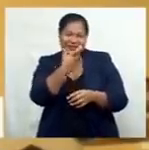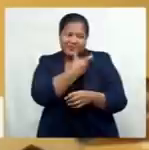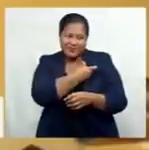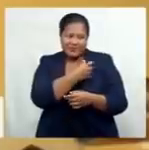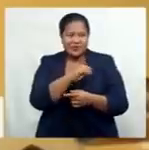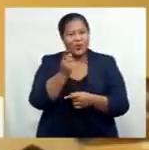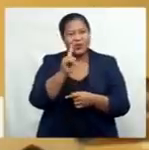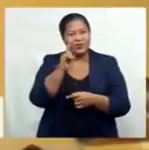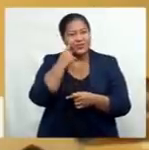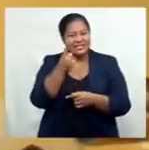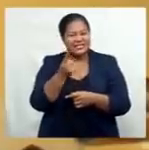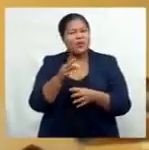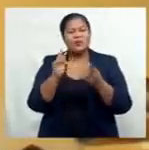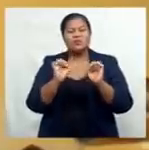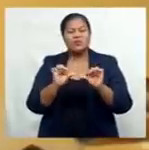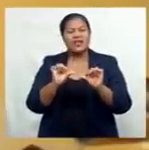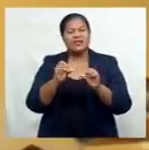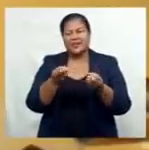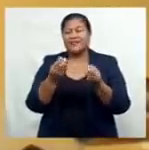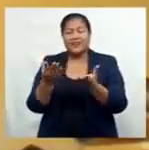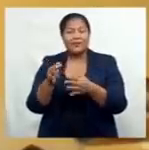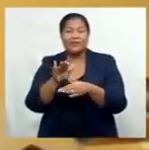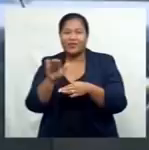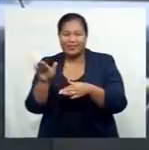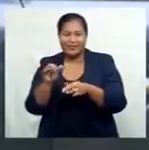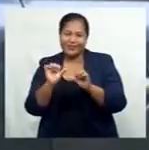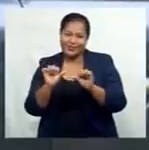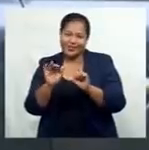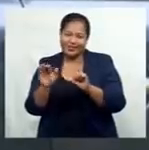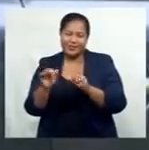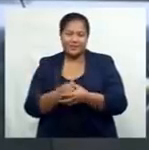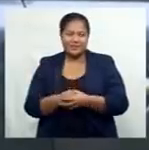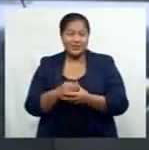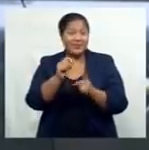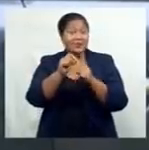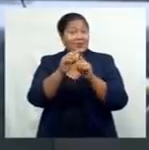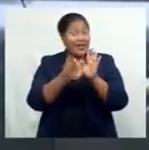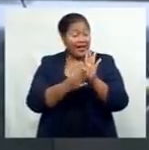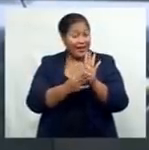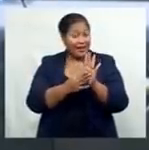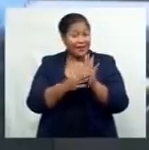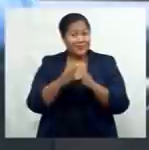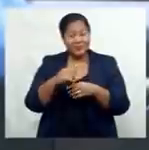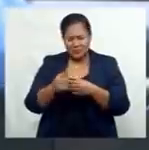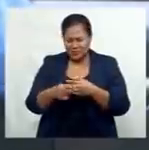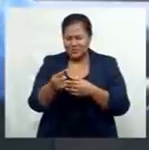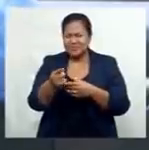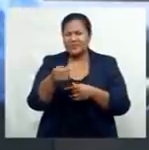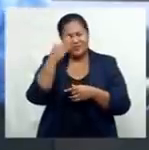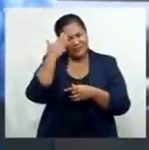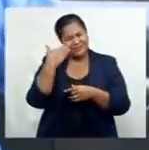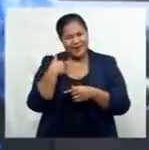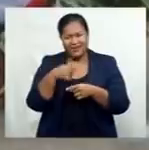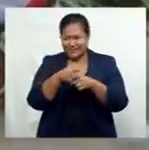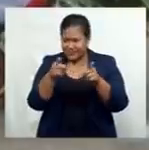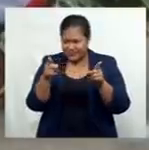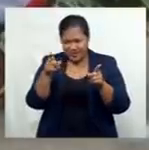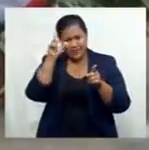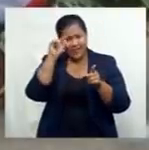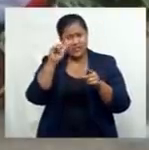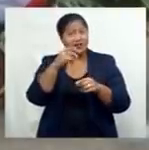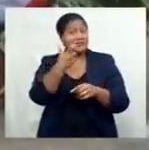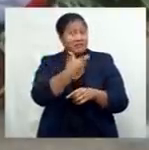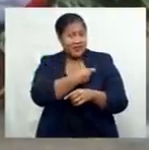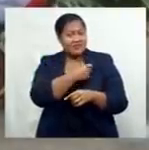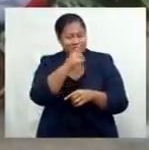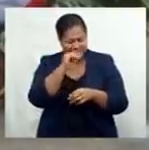what protection will be available for them as well. Prime Minister Voreqe Bainimarama continues to remind Fijians that vaccination